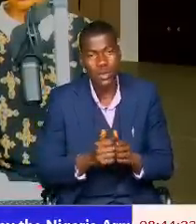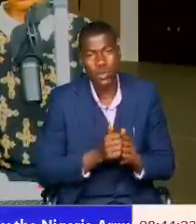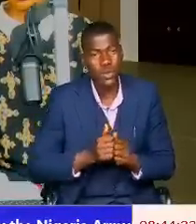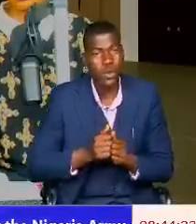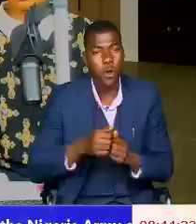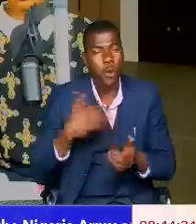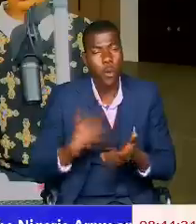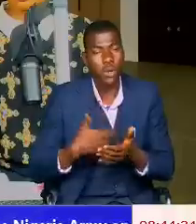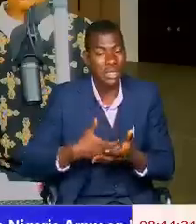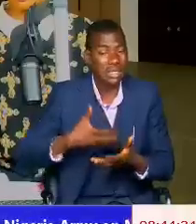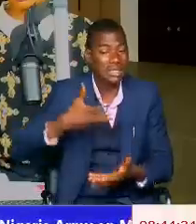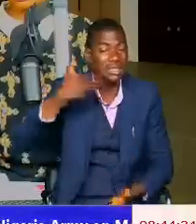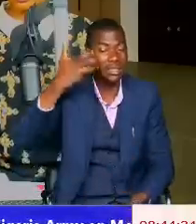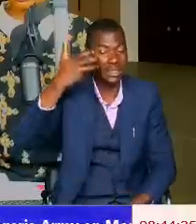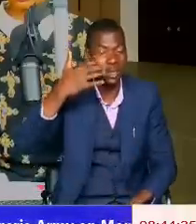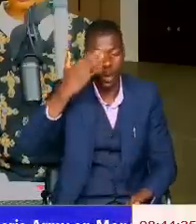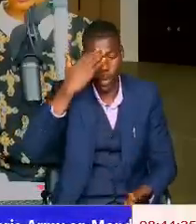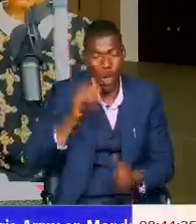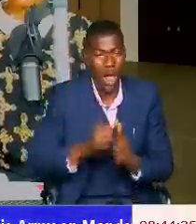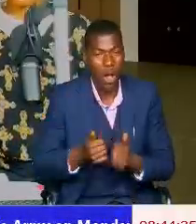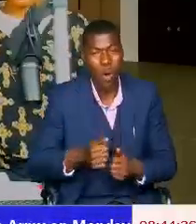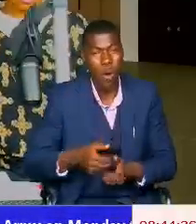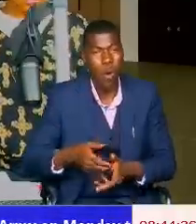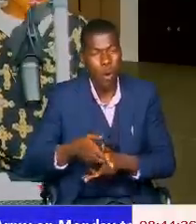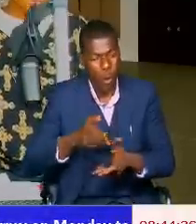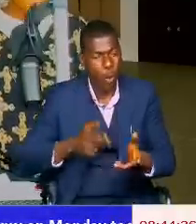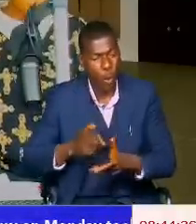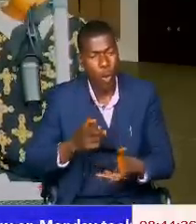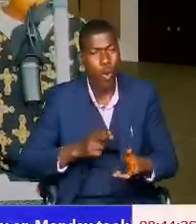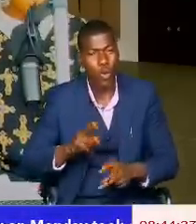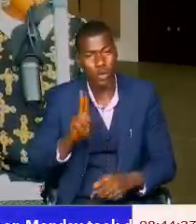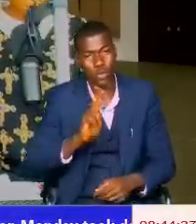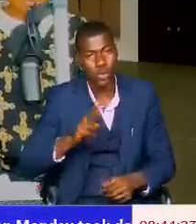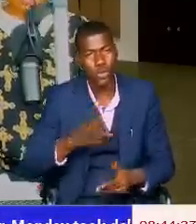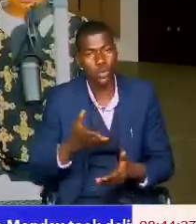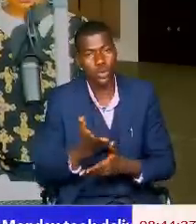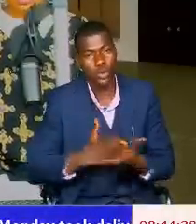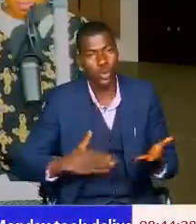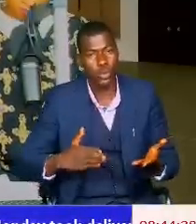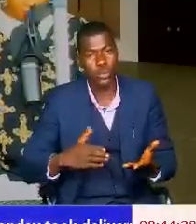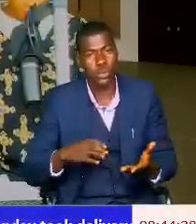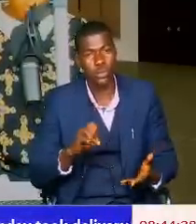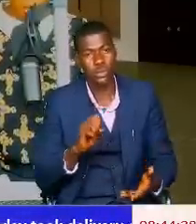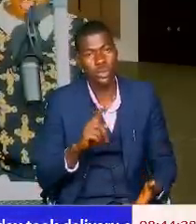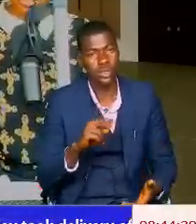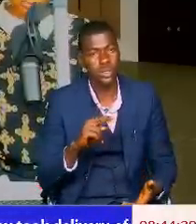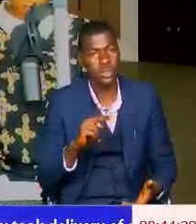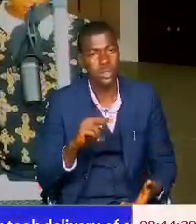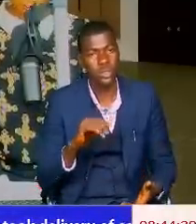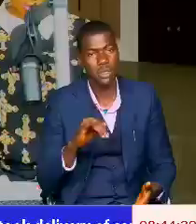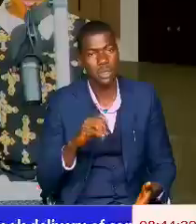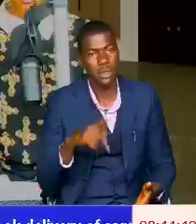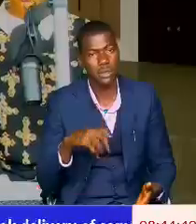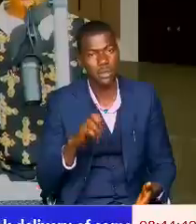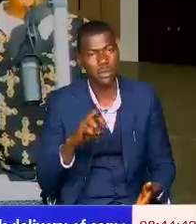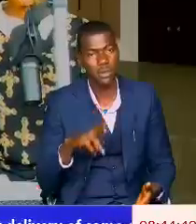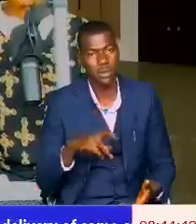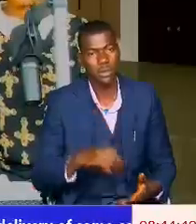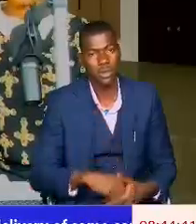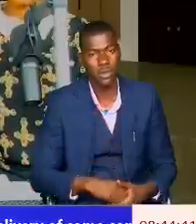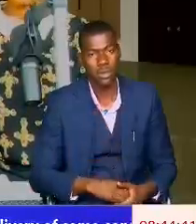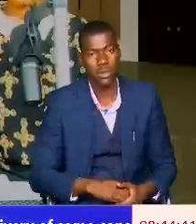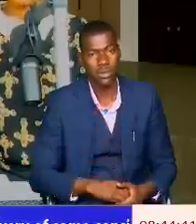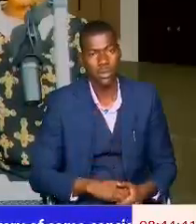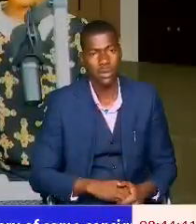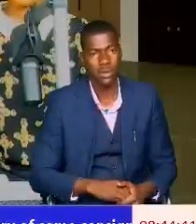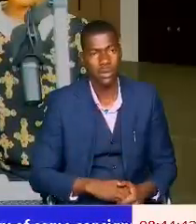money, is a be how machine to handle gun. Some na snipers, some na this. Why would I not go reduce